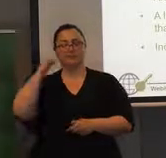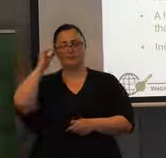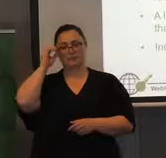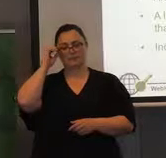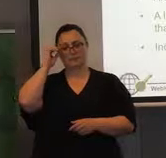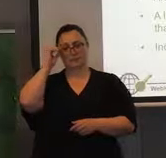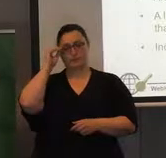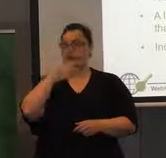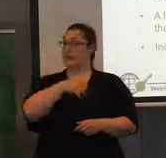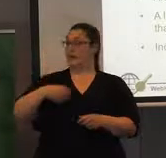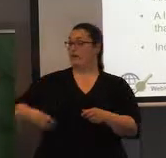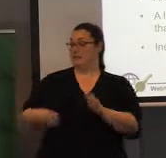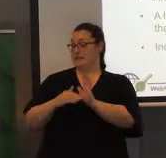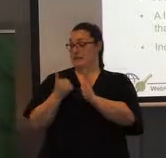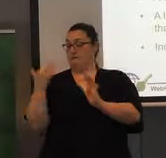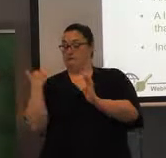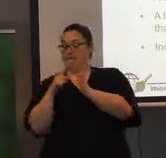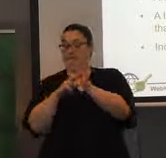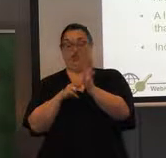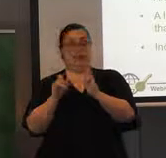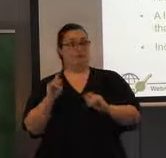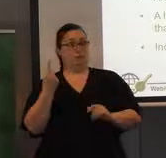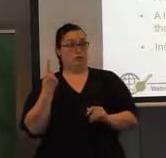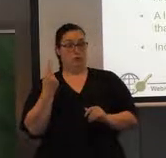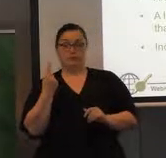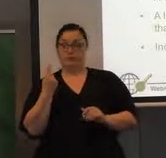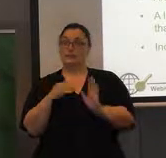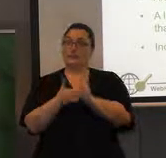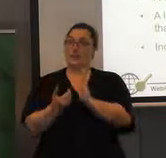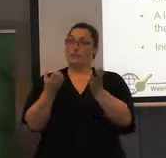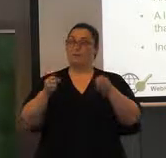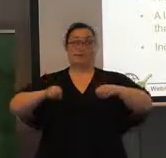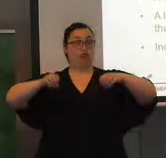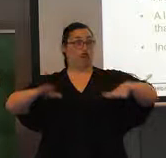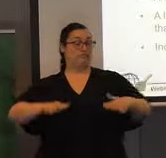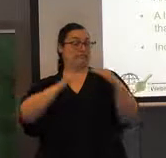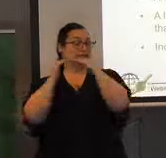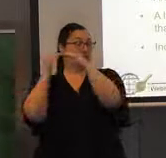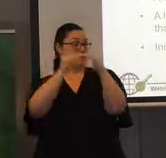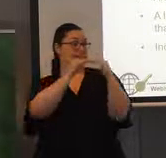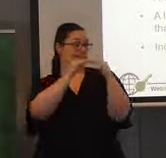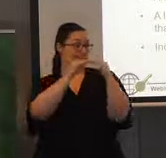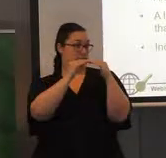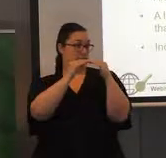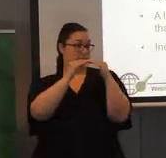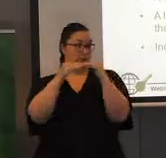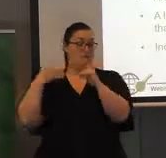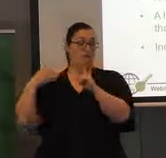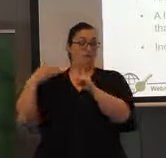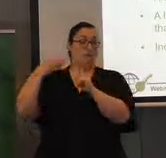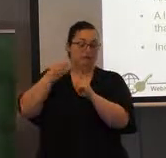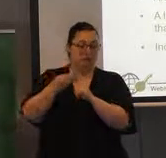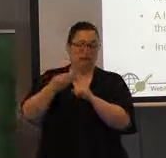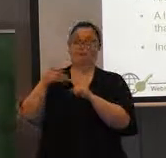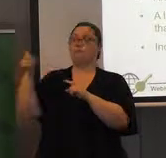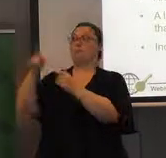Governments have now, just as of January 1st, we have now introduced an Australian standard. Up to now, we've had to